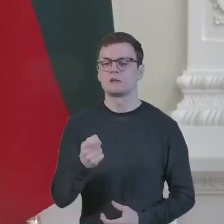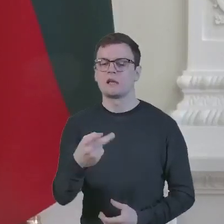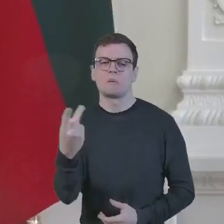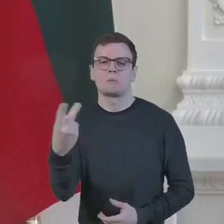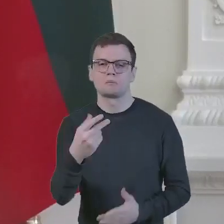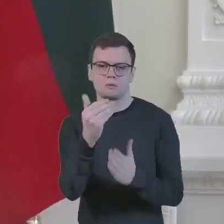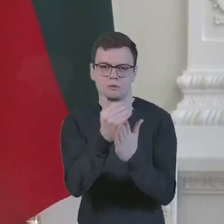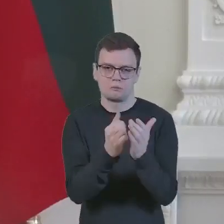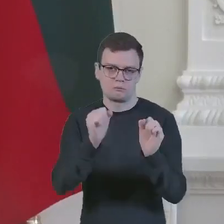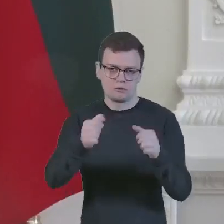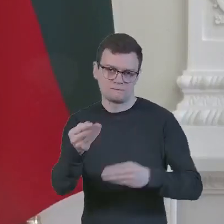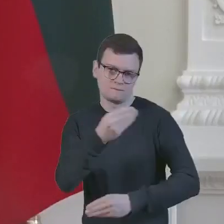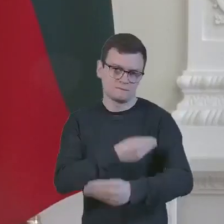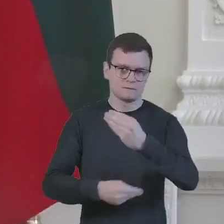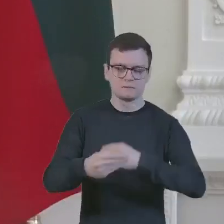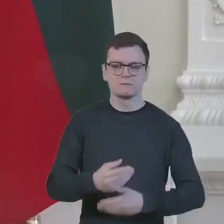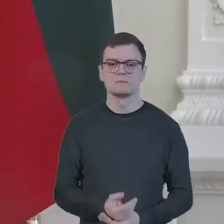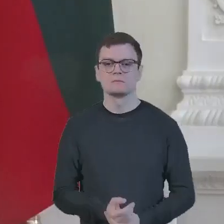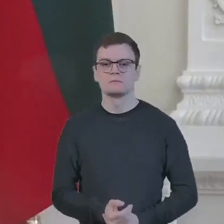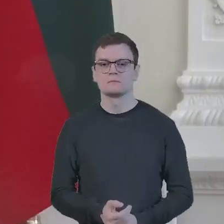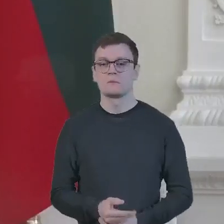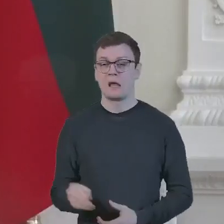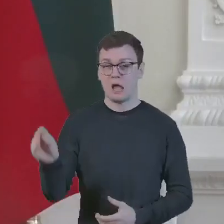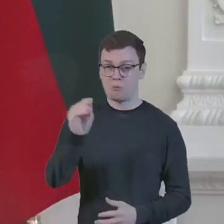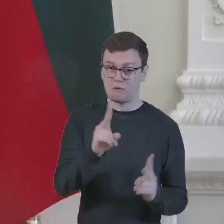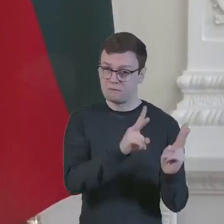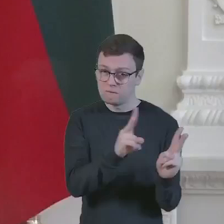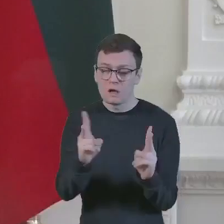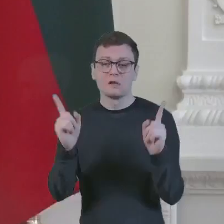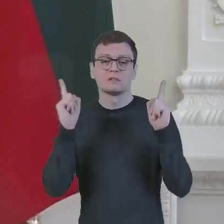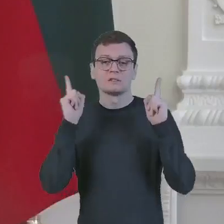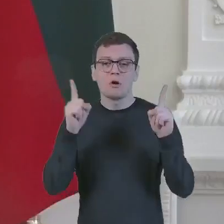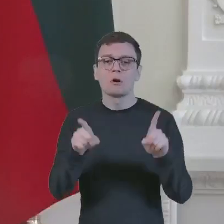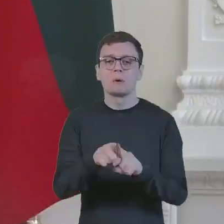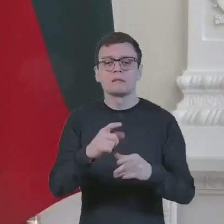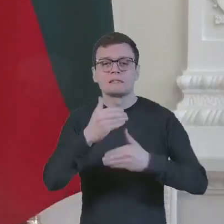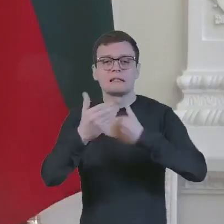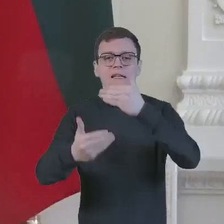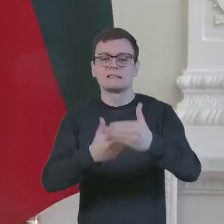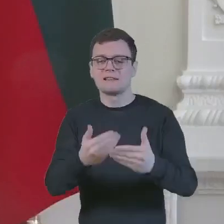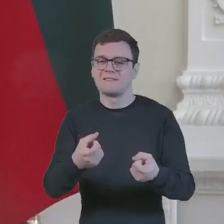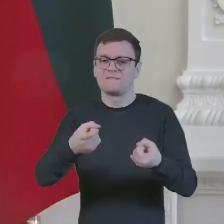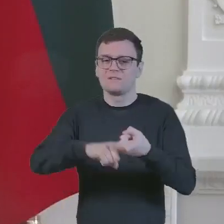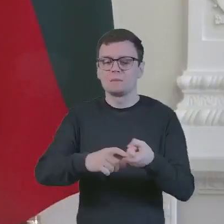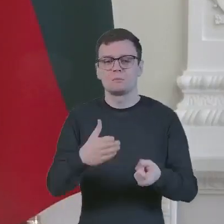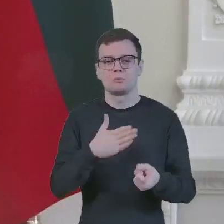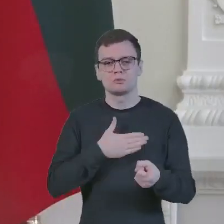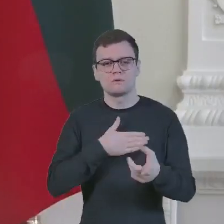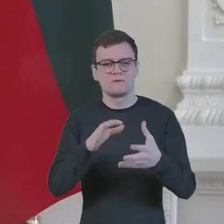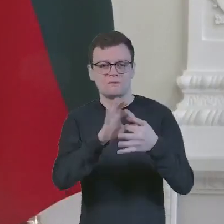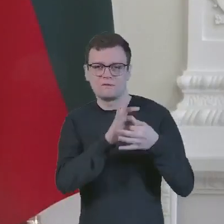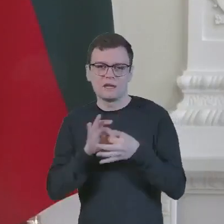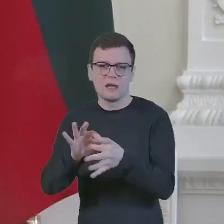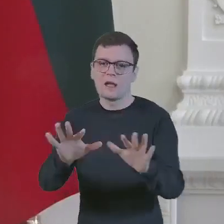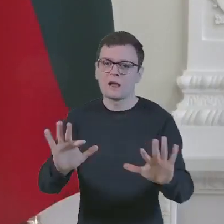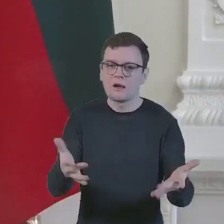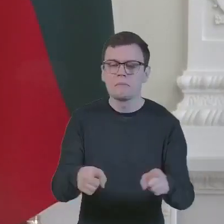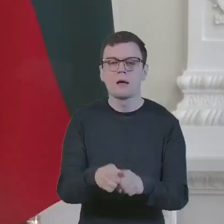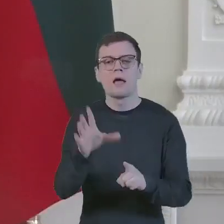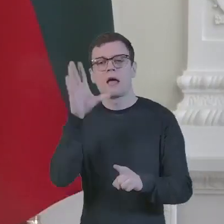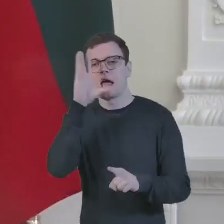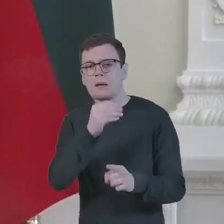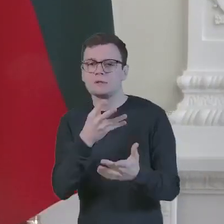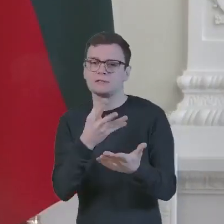especially via twinning programs. Europe's security, stability, and prosperity depend on our unity,